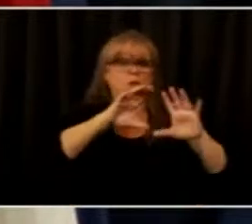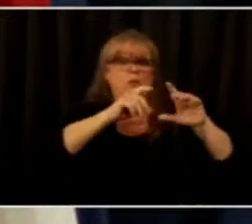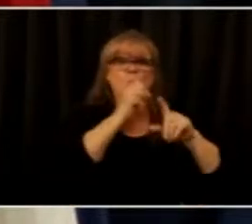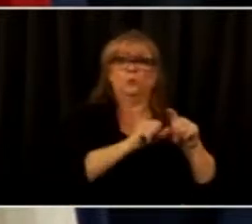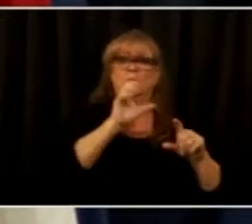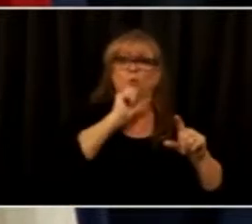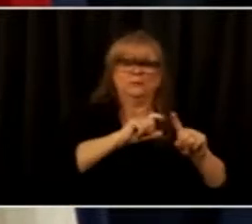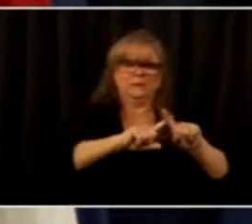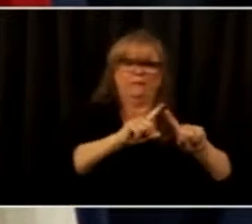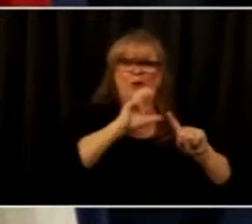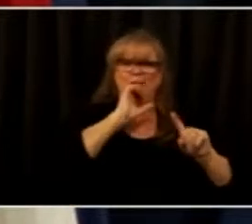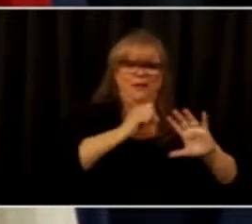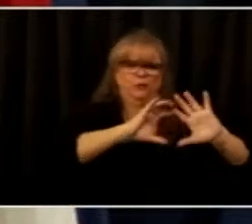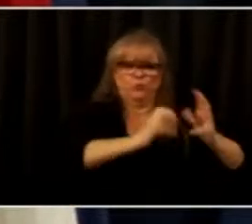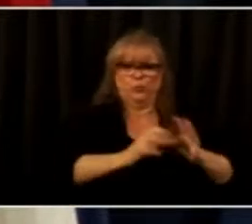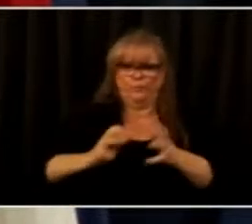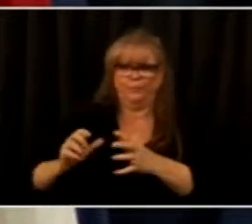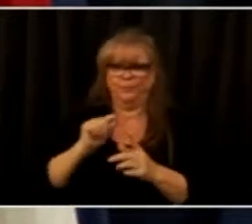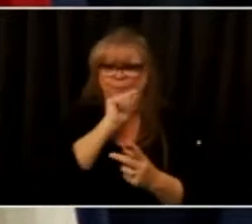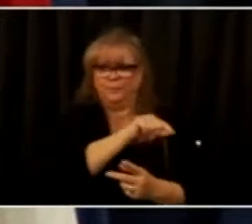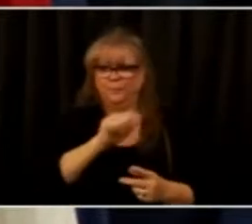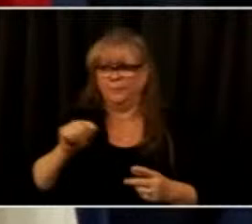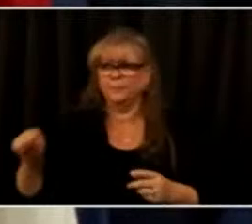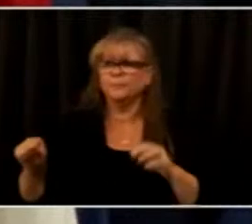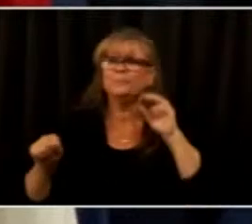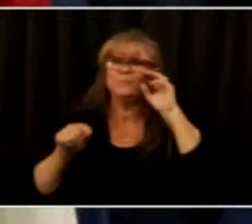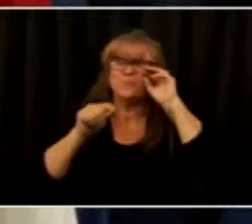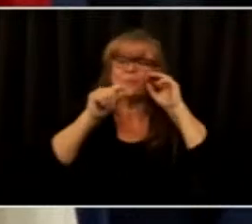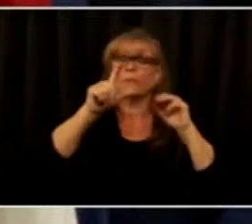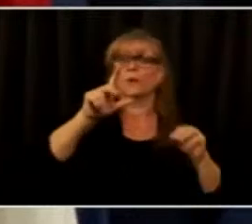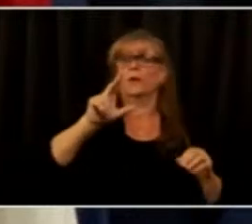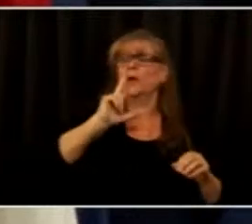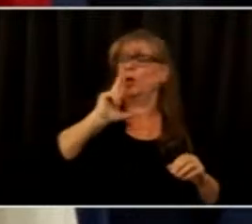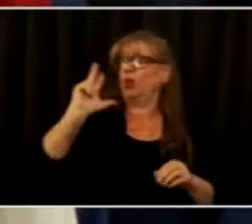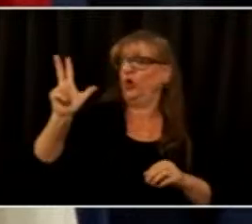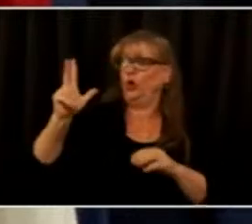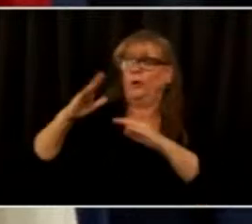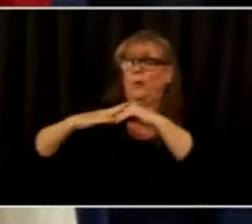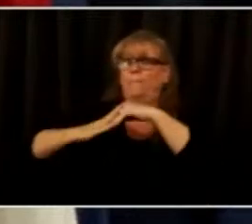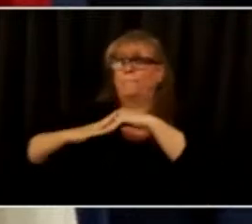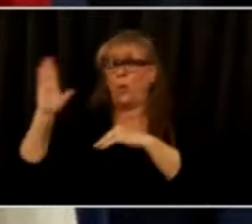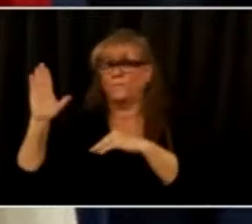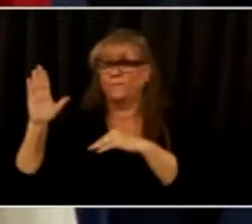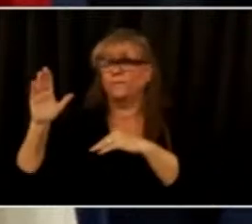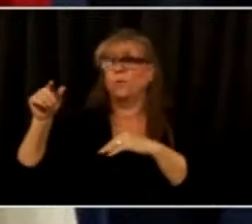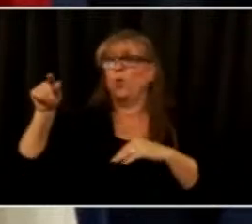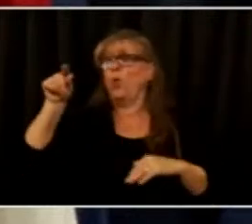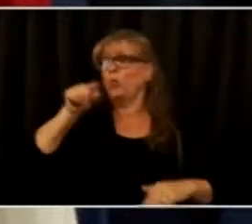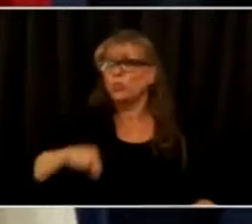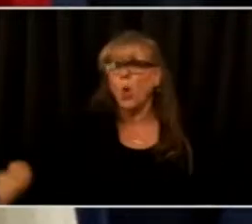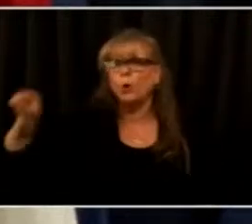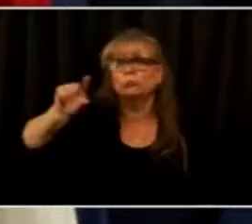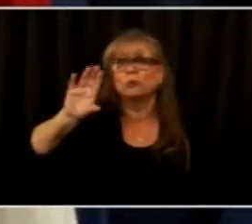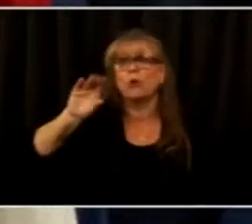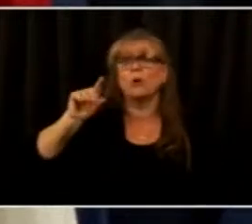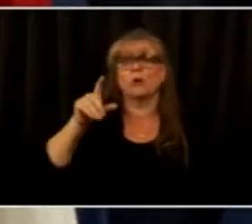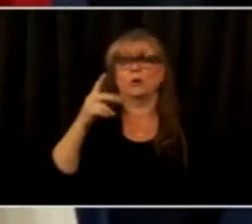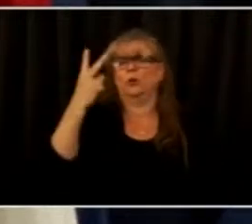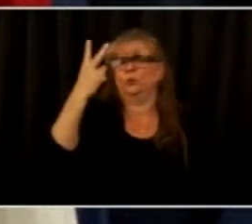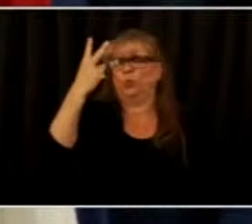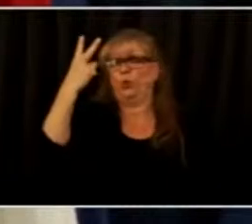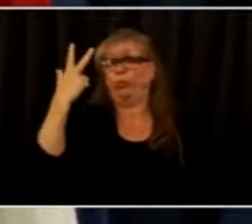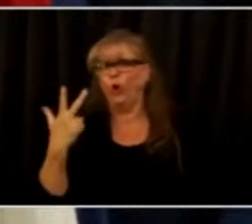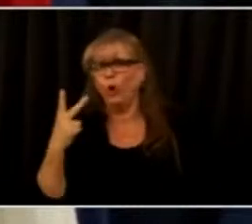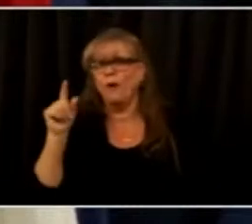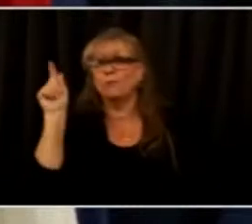and what at age 30, over age 30, 2/3 of Coloradans have gotten at least 1 dose of the vaccine. 16